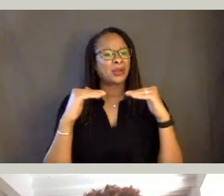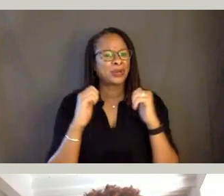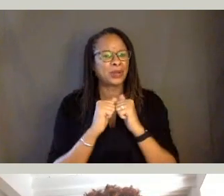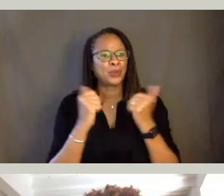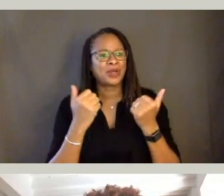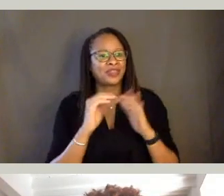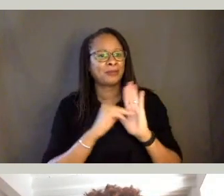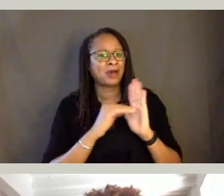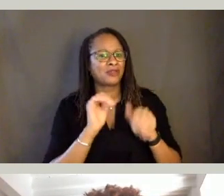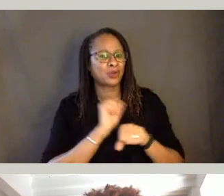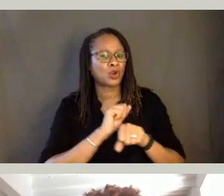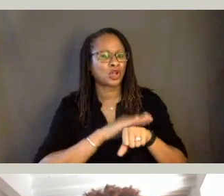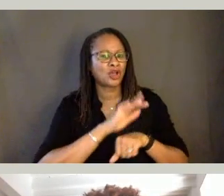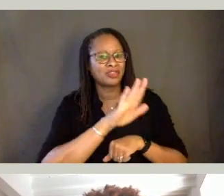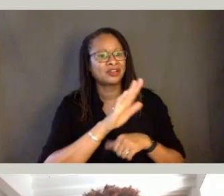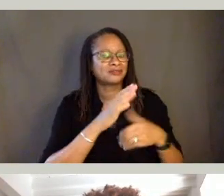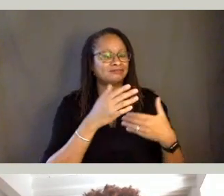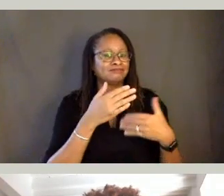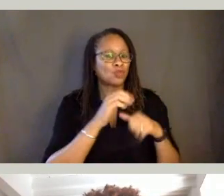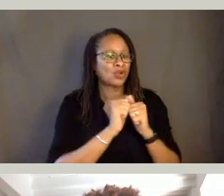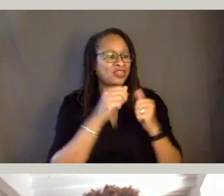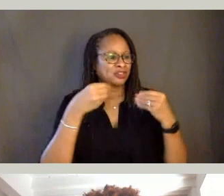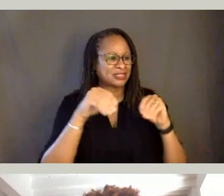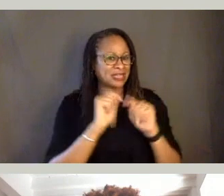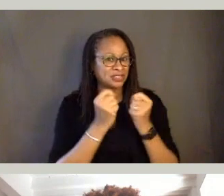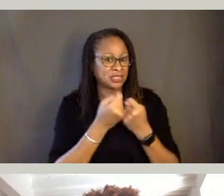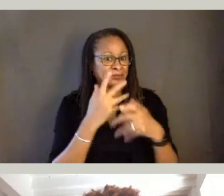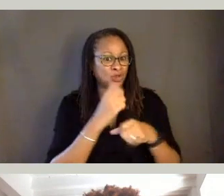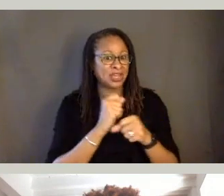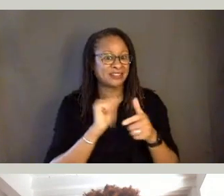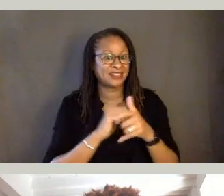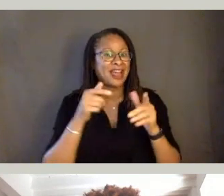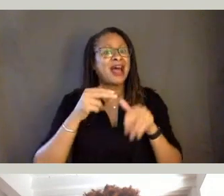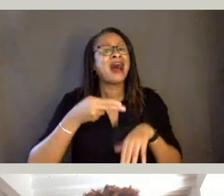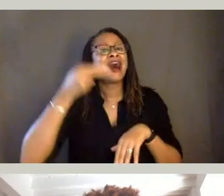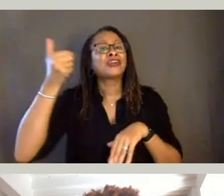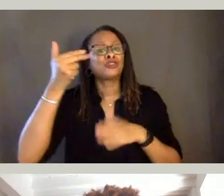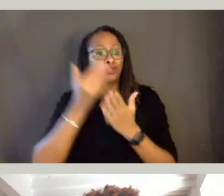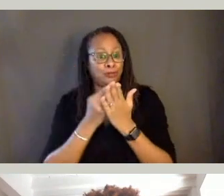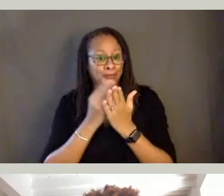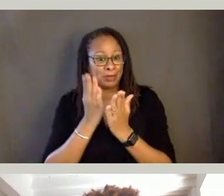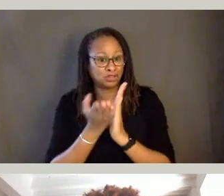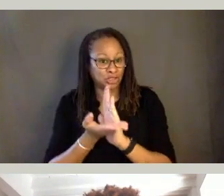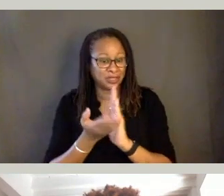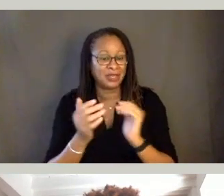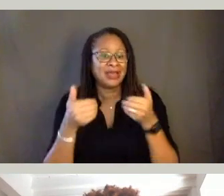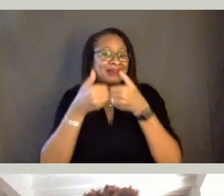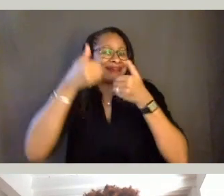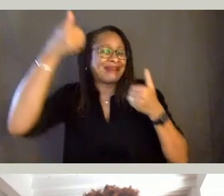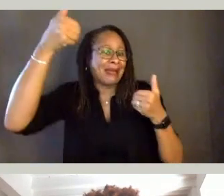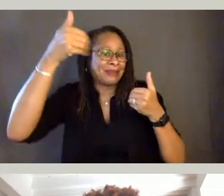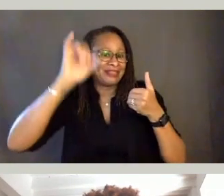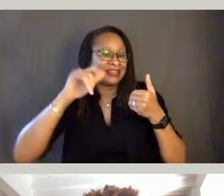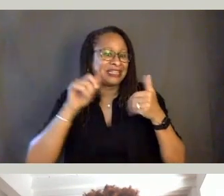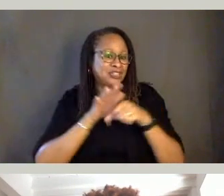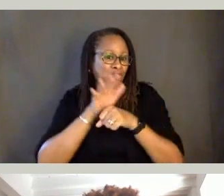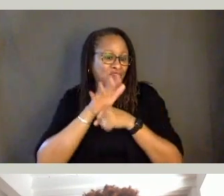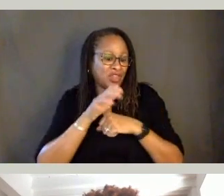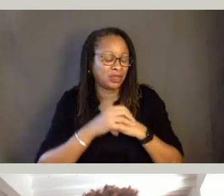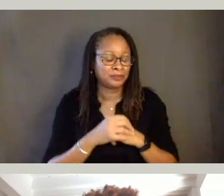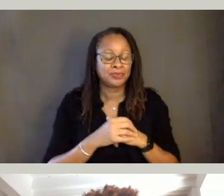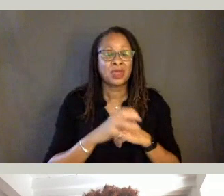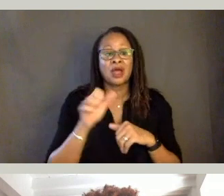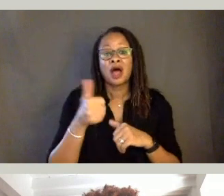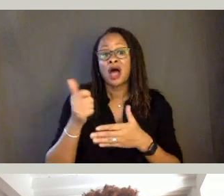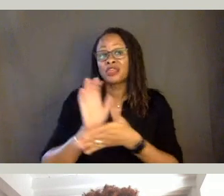their sales team on to get to that kind of higher budget you know, gap that they need to fill.